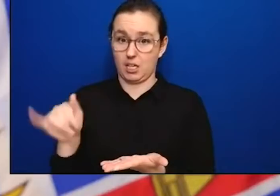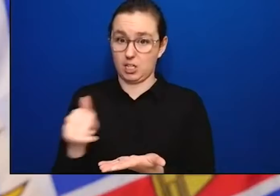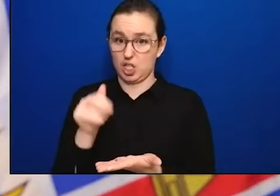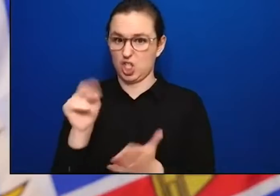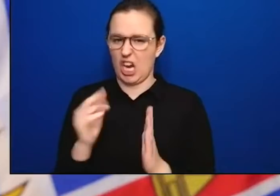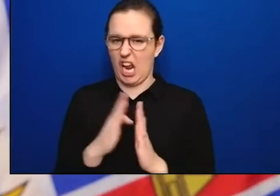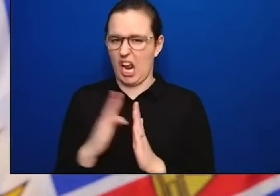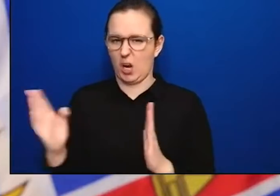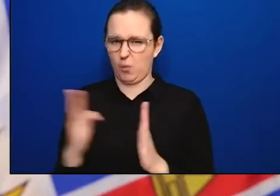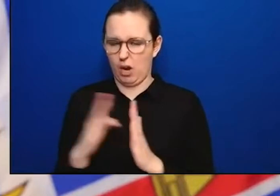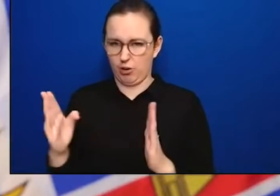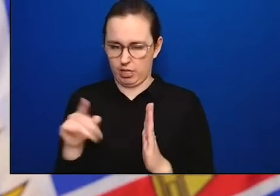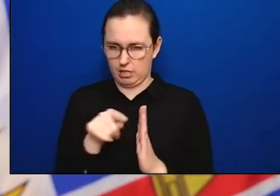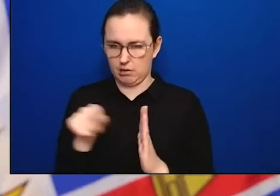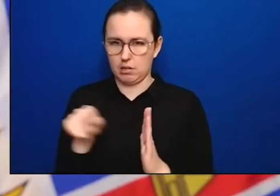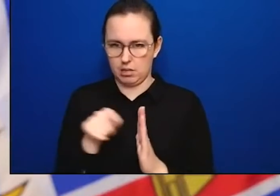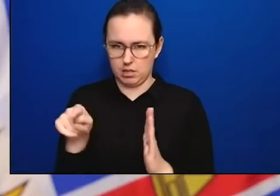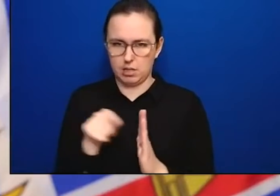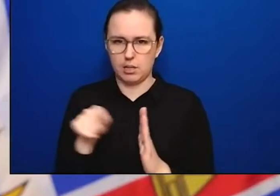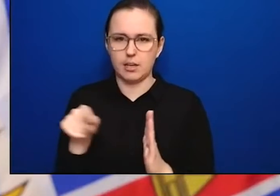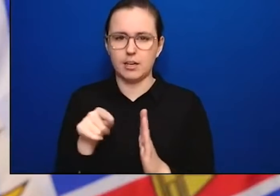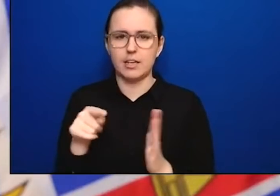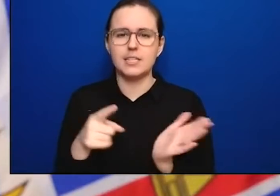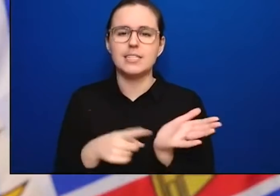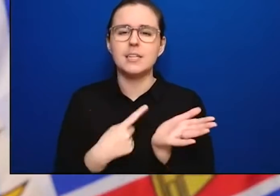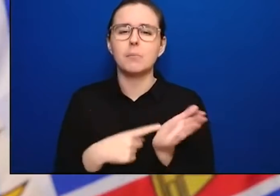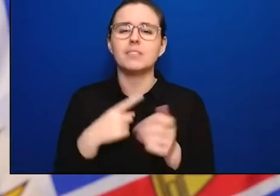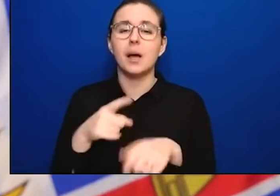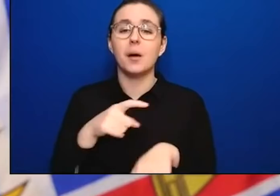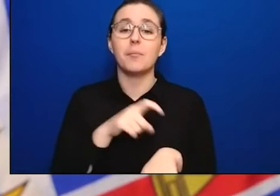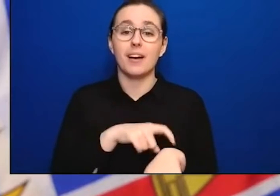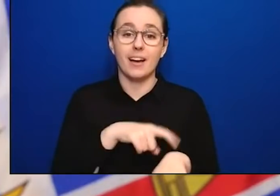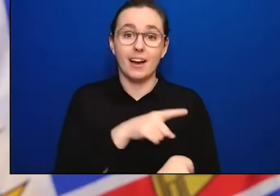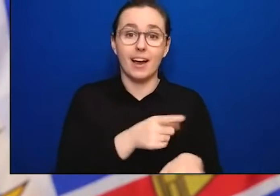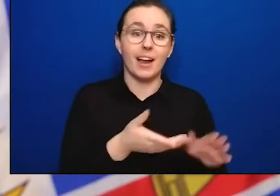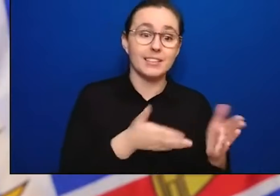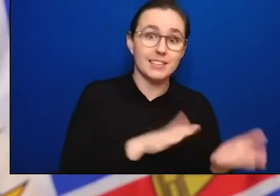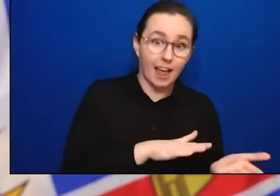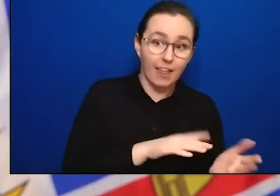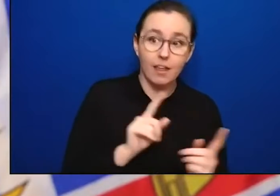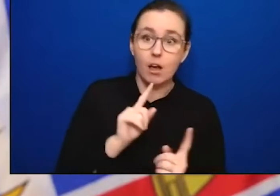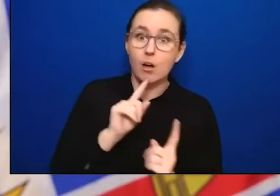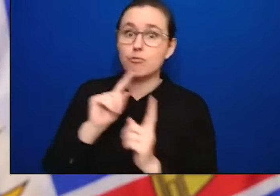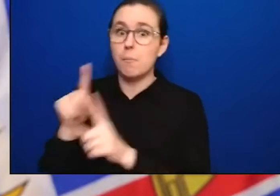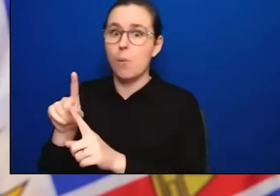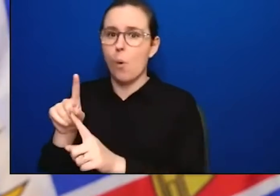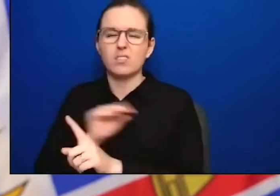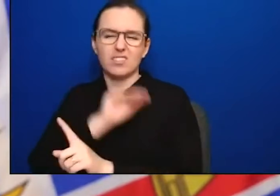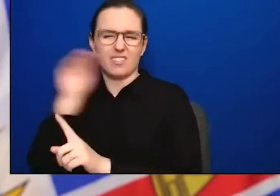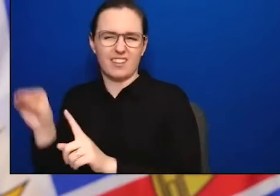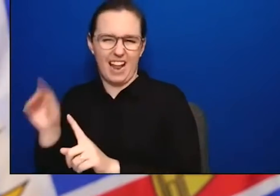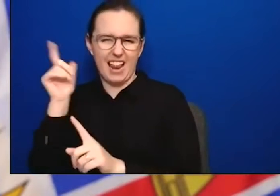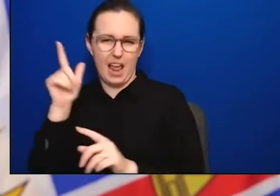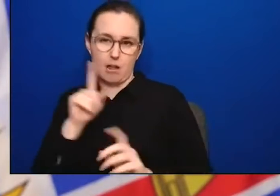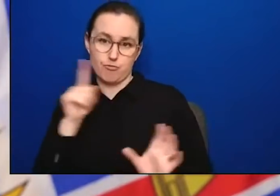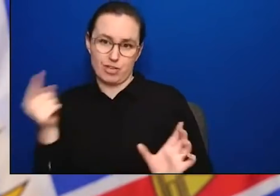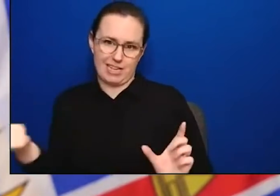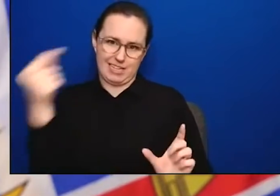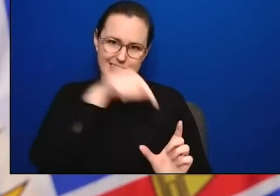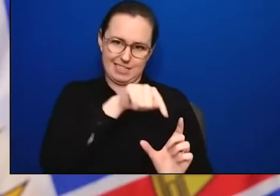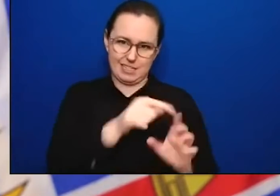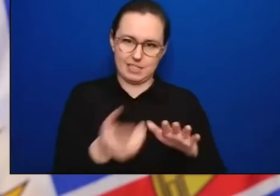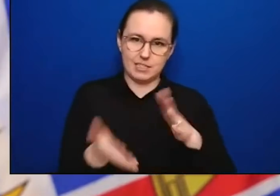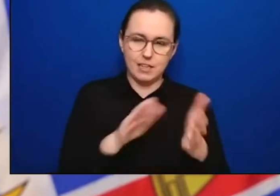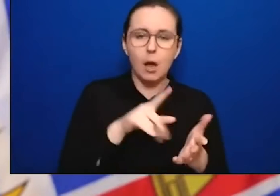119 with a date of death in January, so I know there's been more deaths reported, but many, it sometimes takes time.